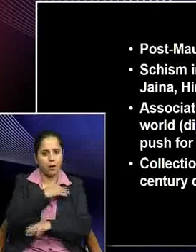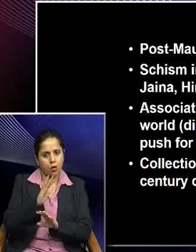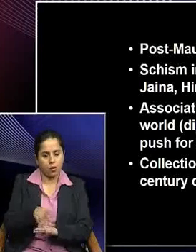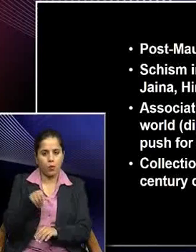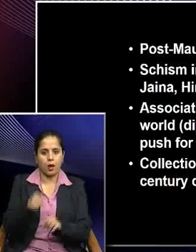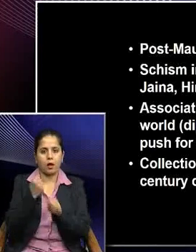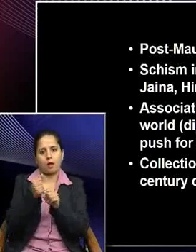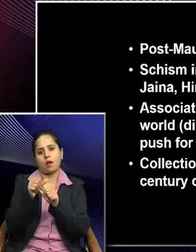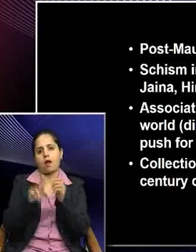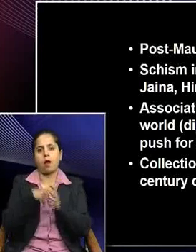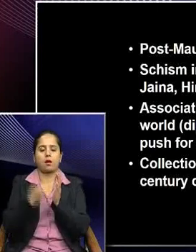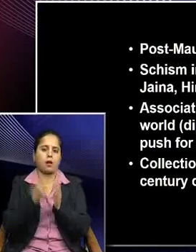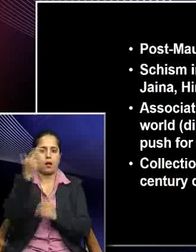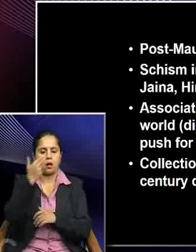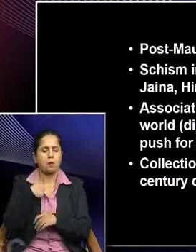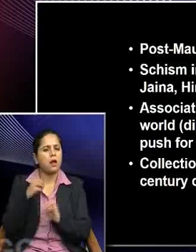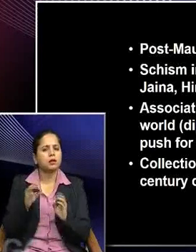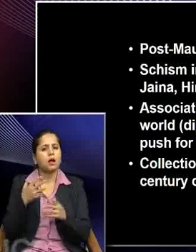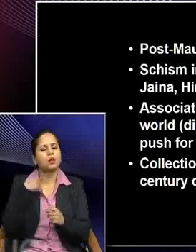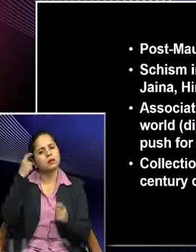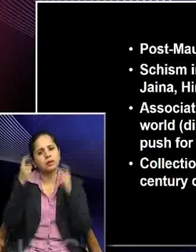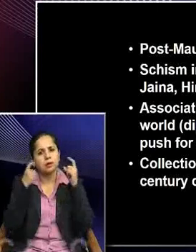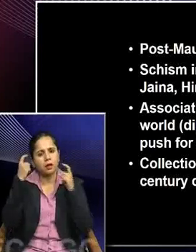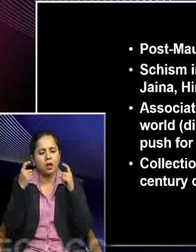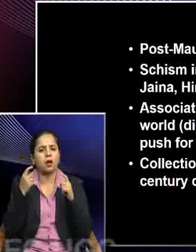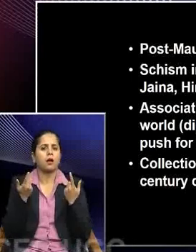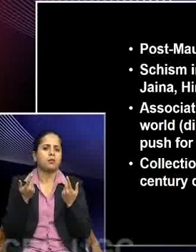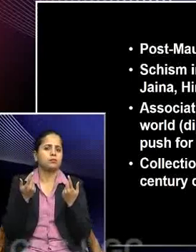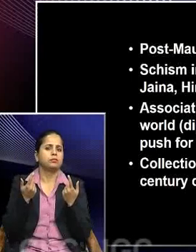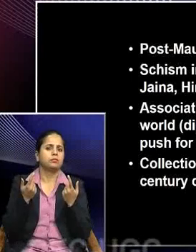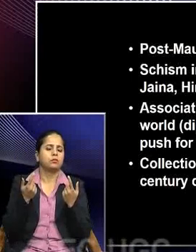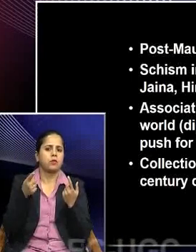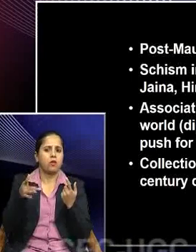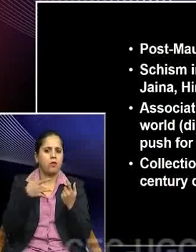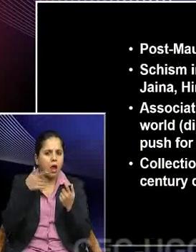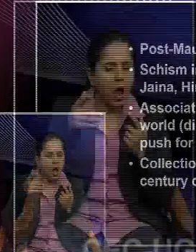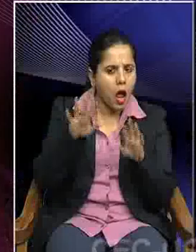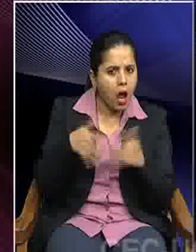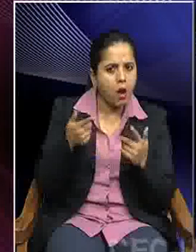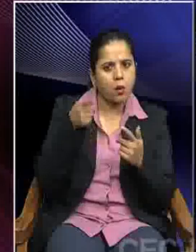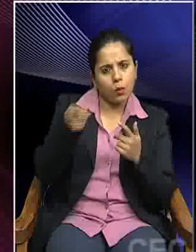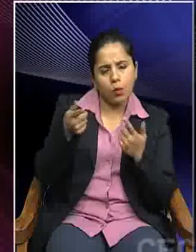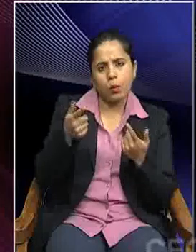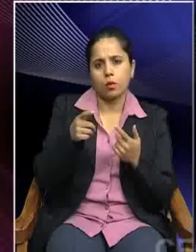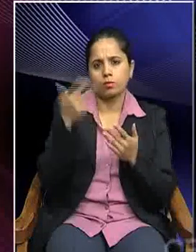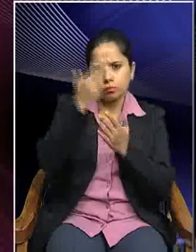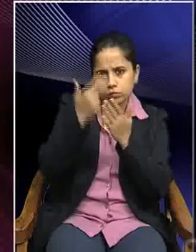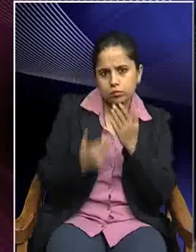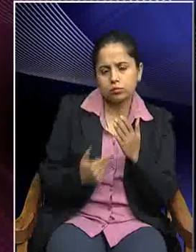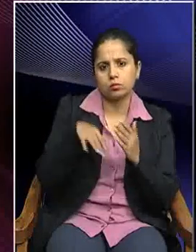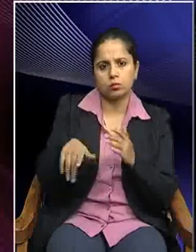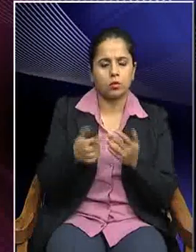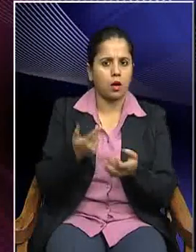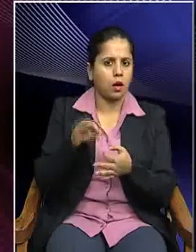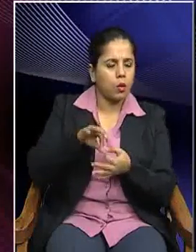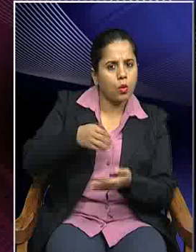we almost start thinking in terms of the sculptures of the Buddha.